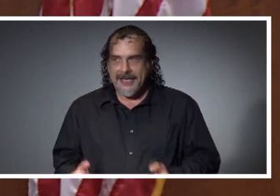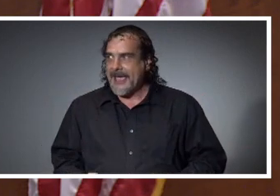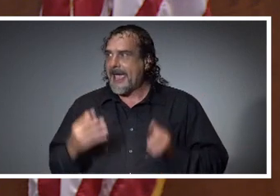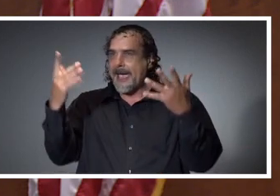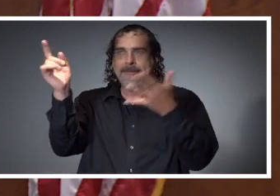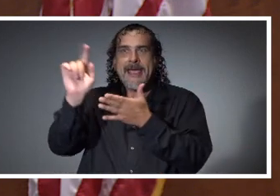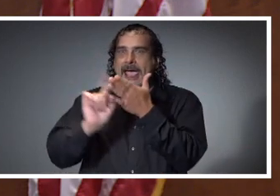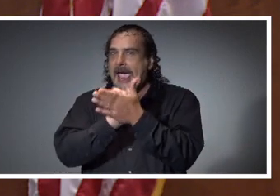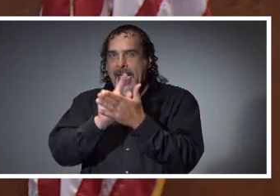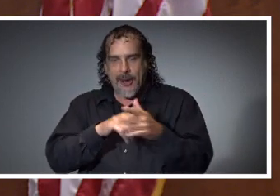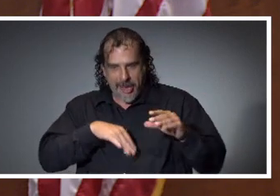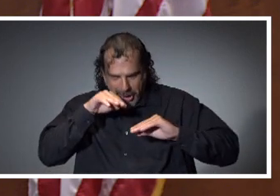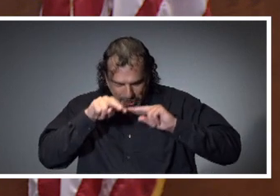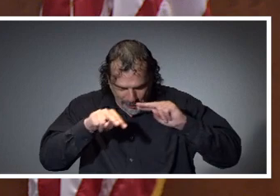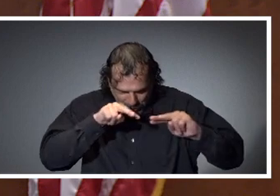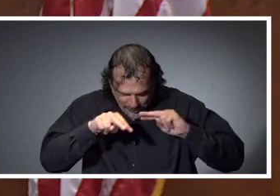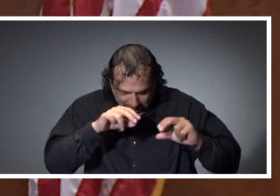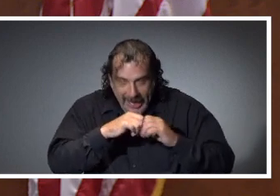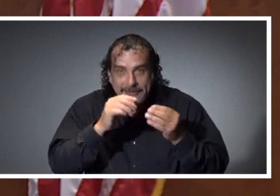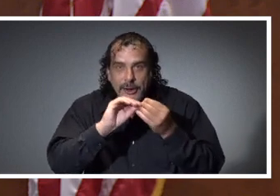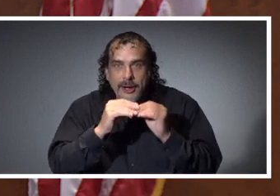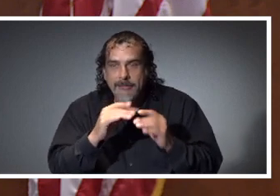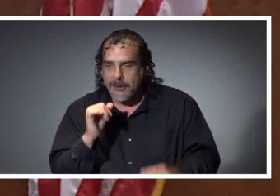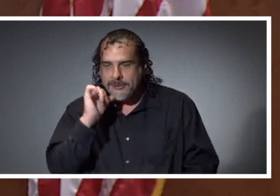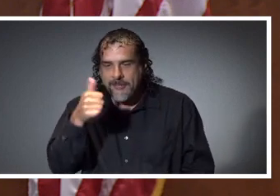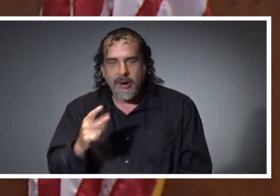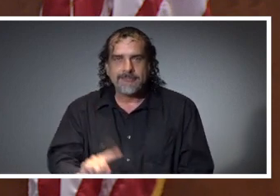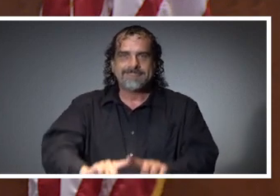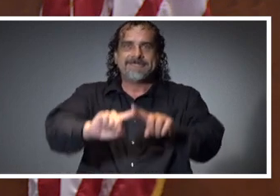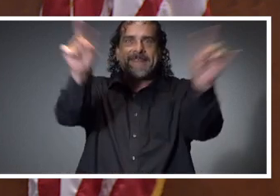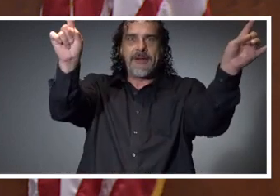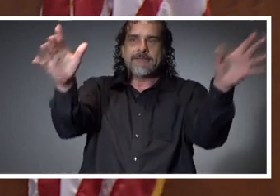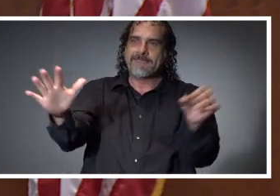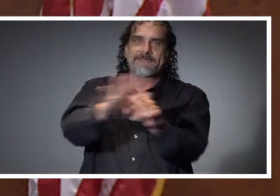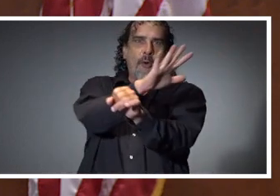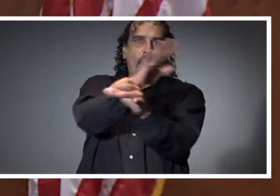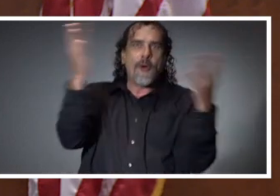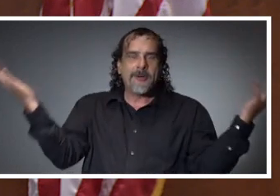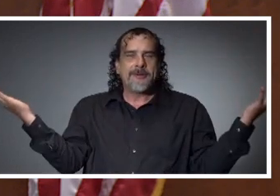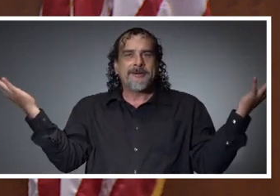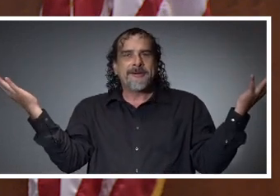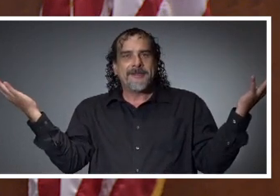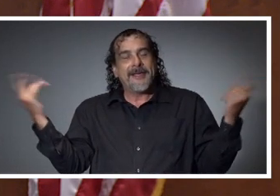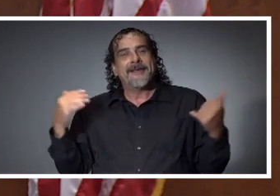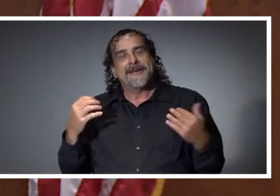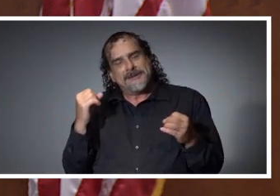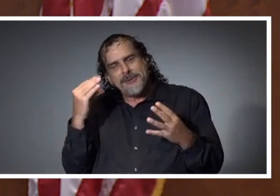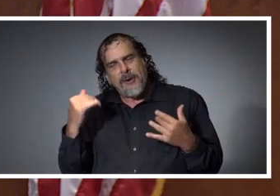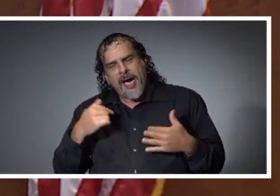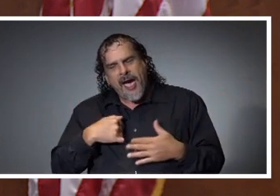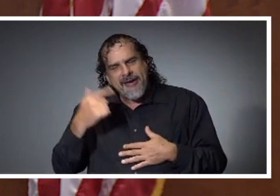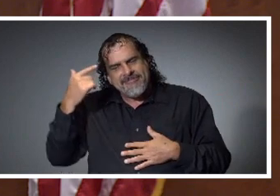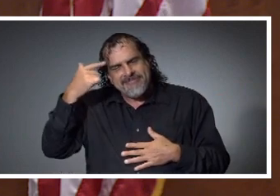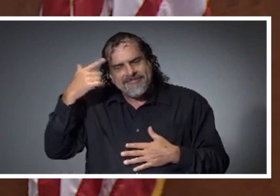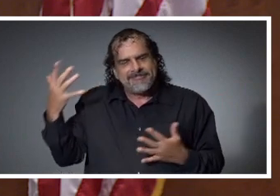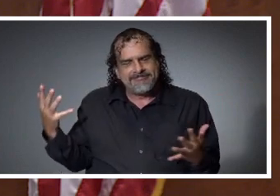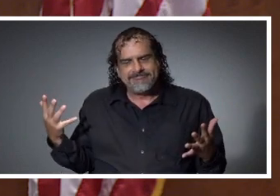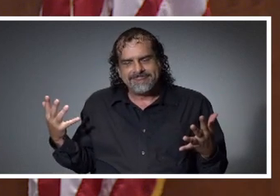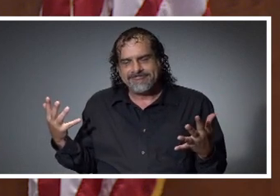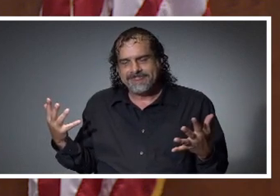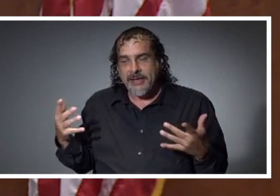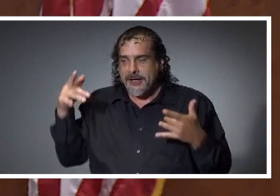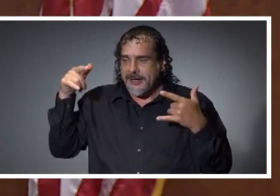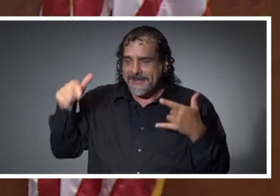spend looking at the data today, it's completely different tomorrow. And so, you know, I think that with a pandemic of